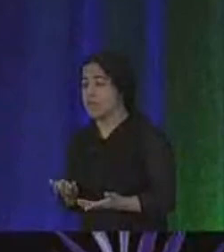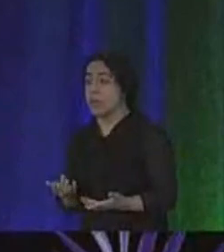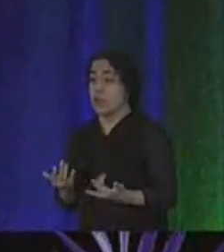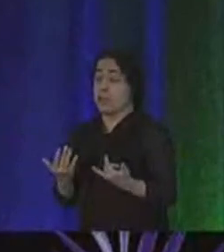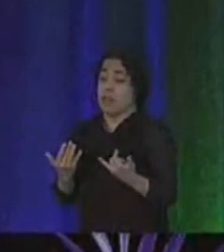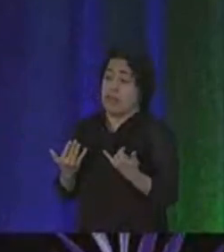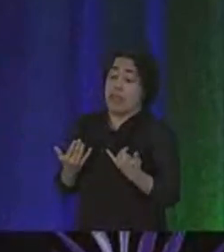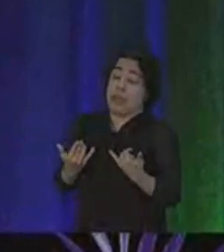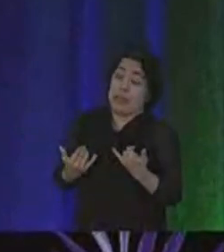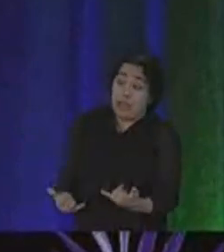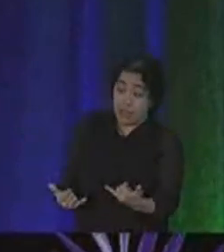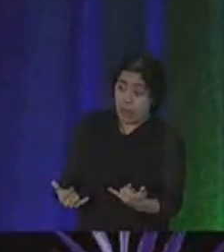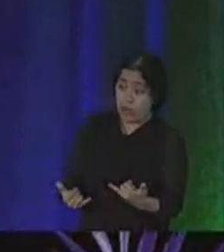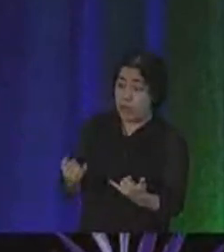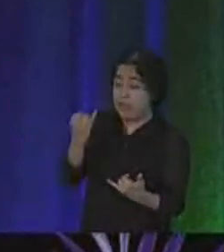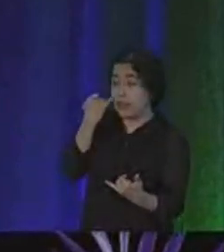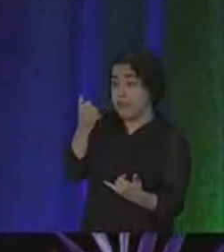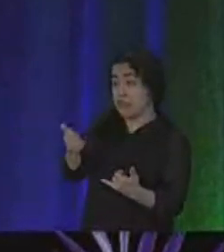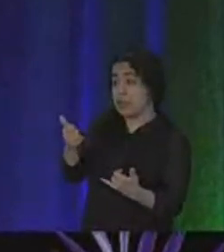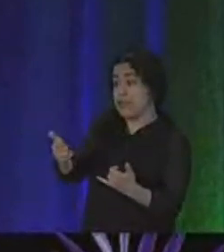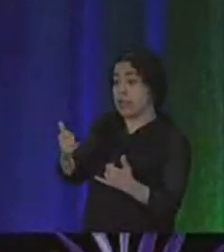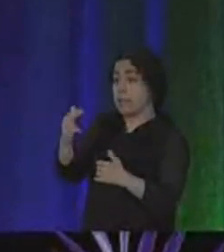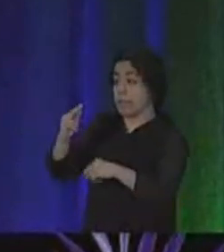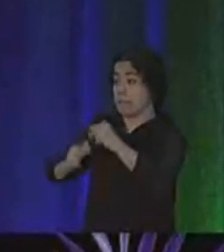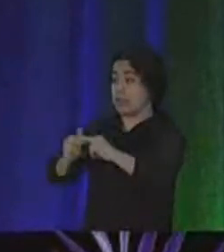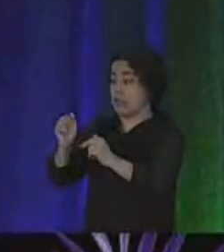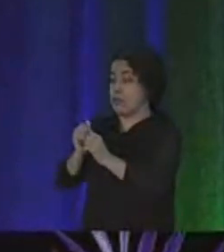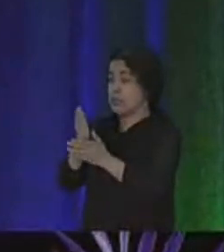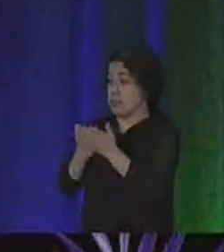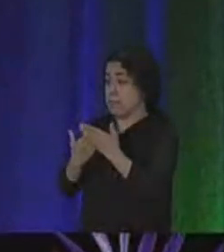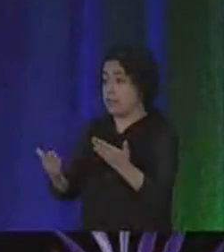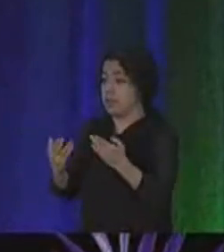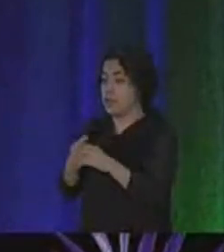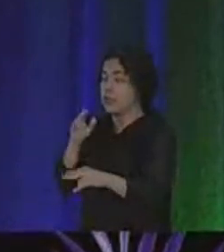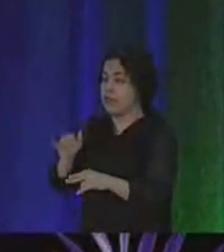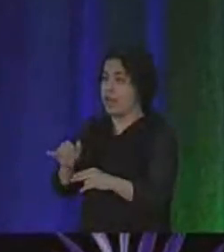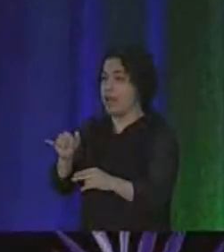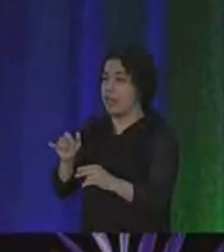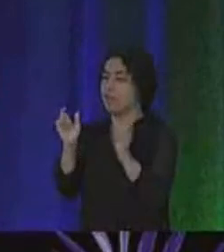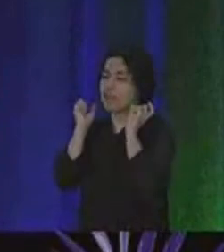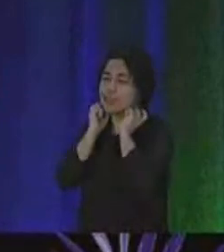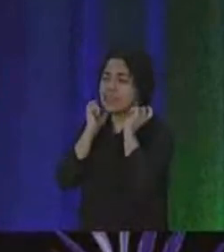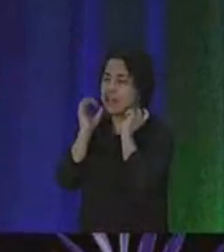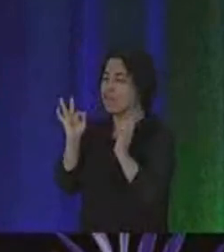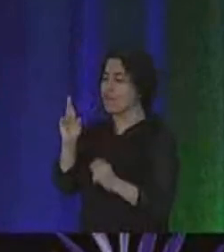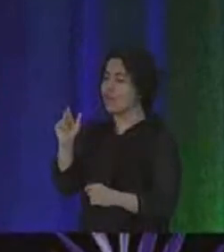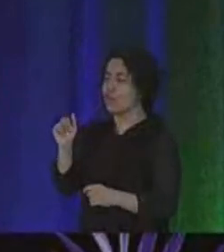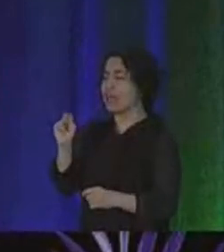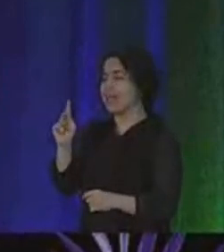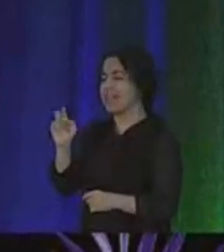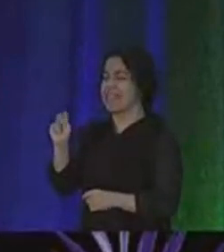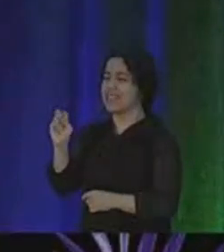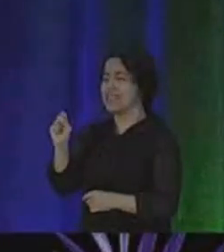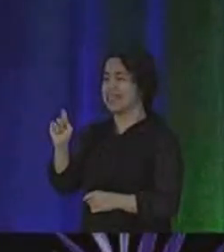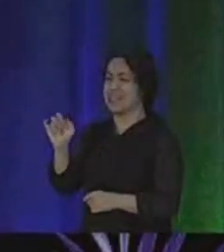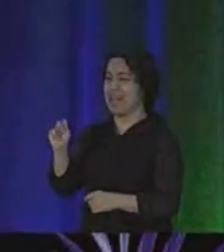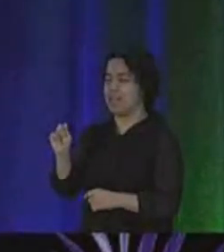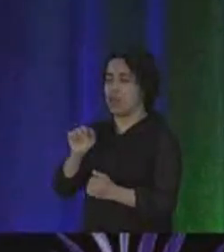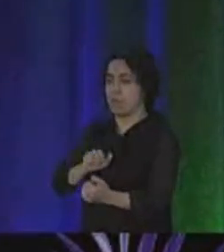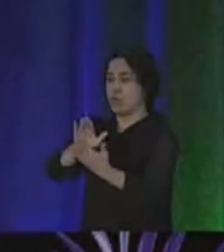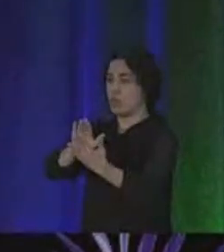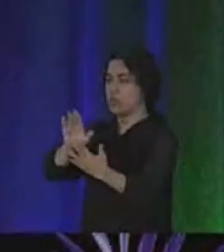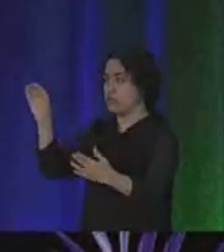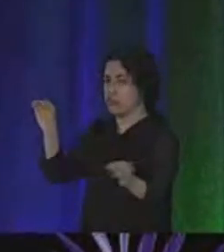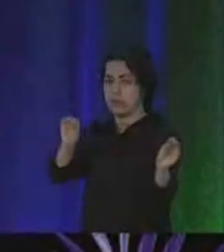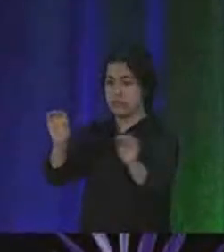point, if you build with something using that Frankenstack approach, fine. If you build with something using